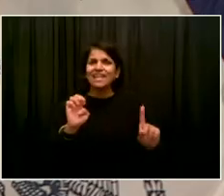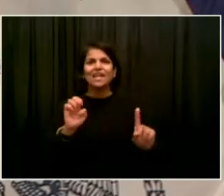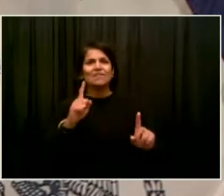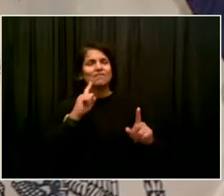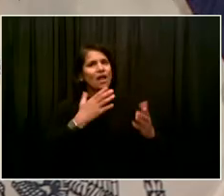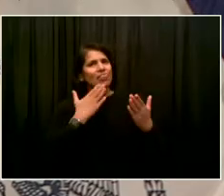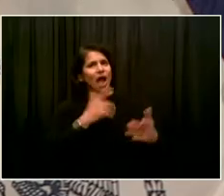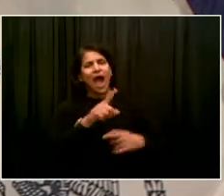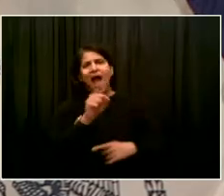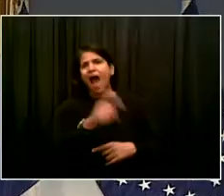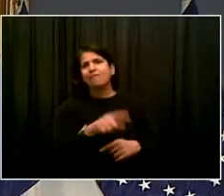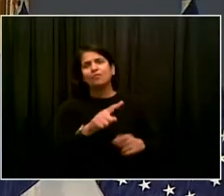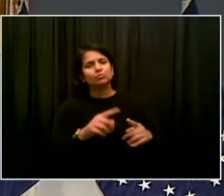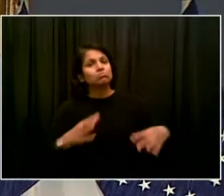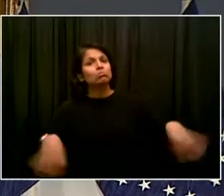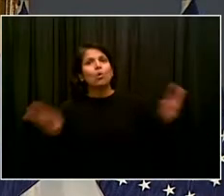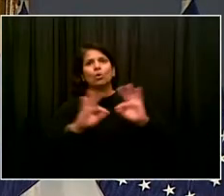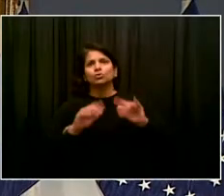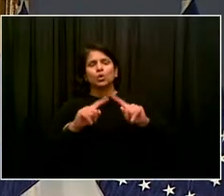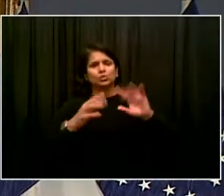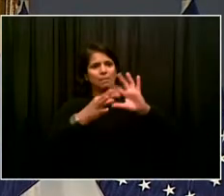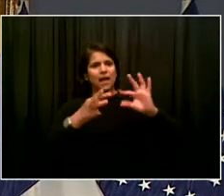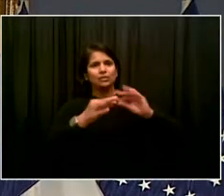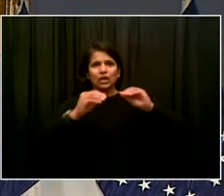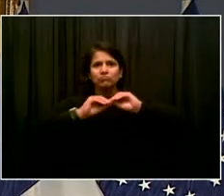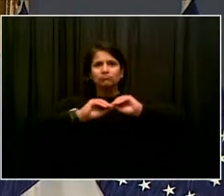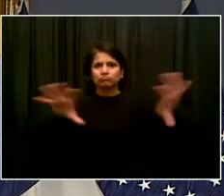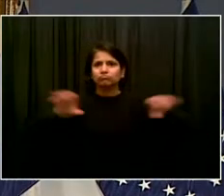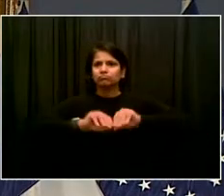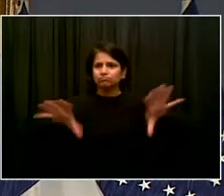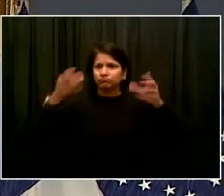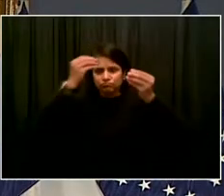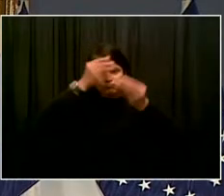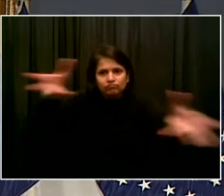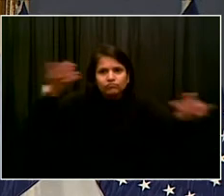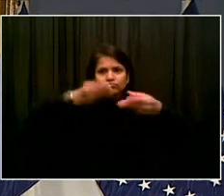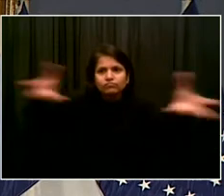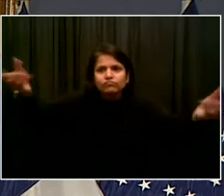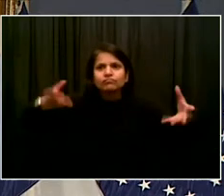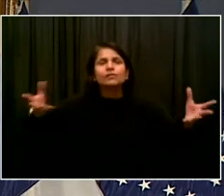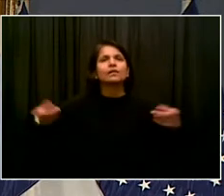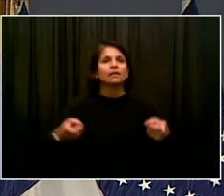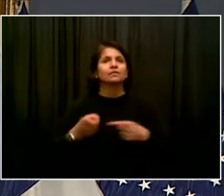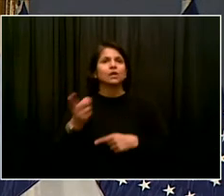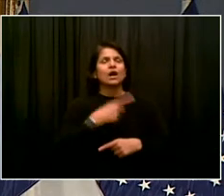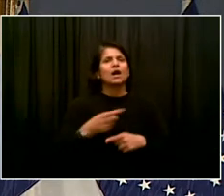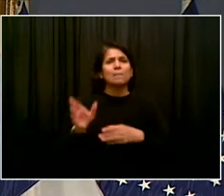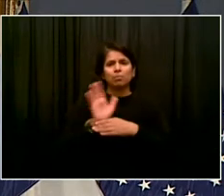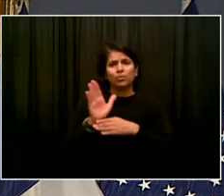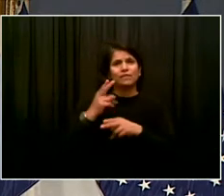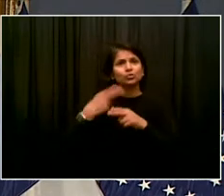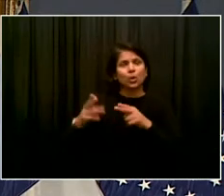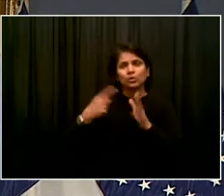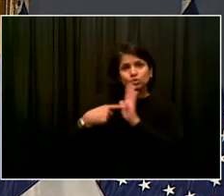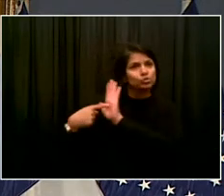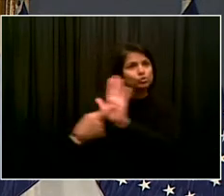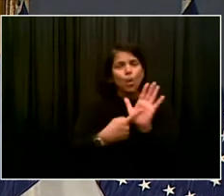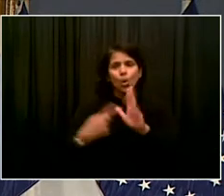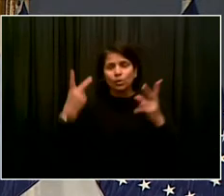got to get the word out, and making it visual, making it powerful to people is going to help. So thank you for your good work.